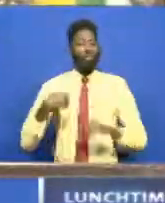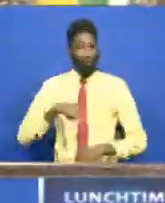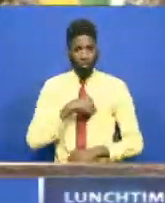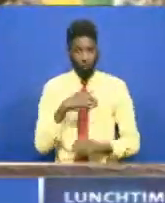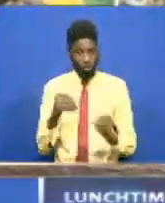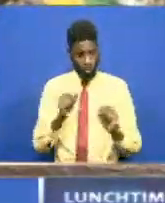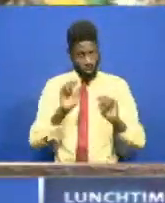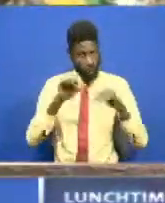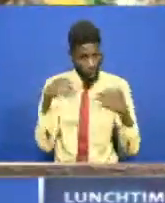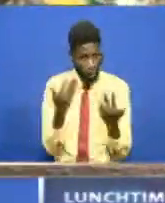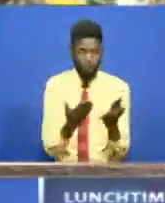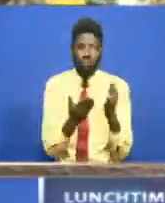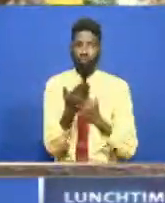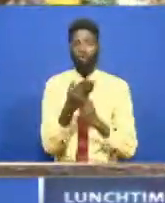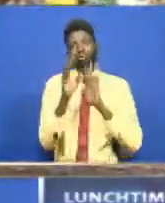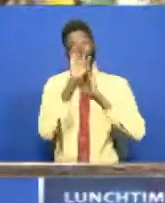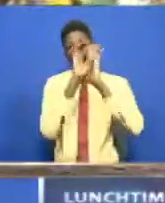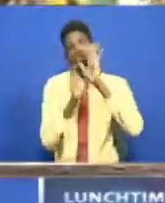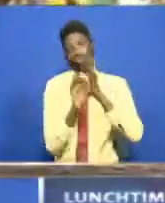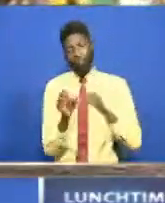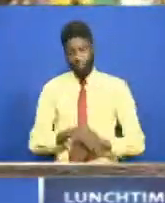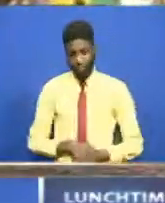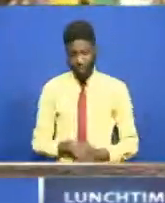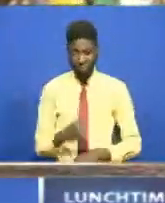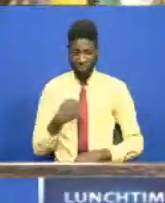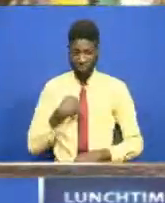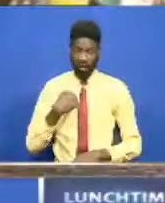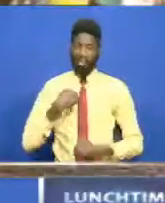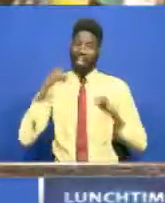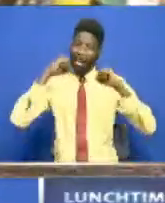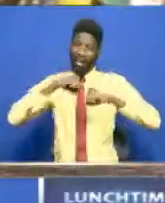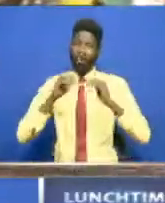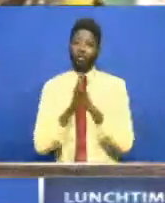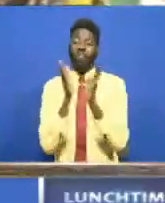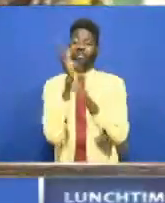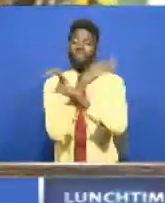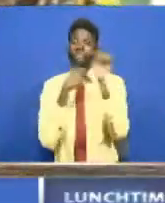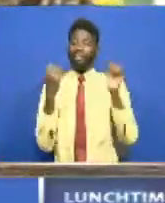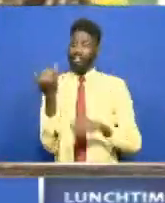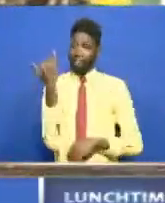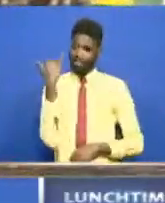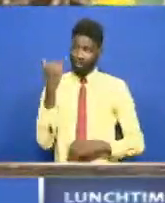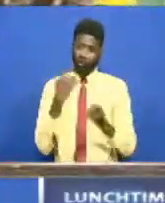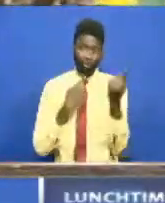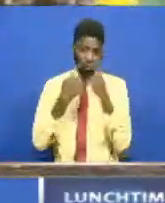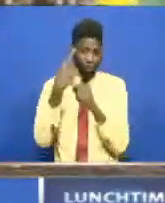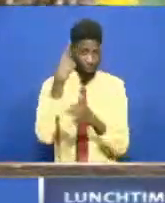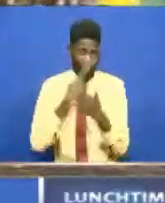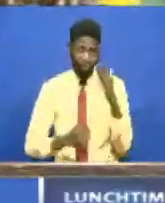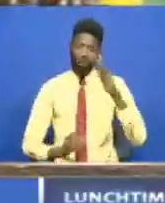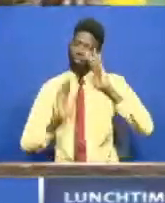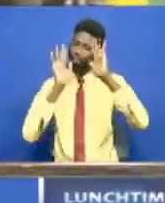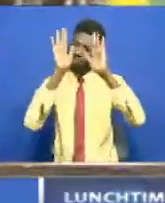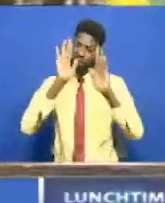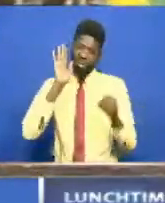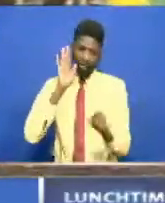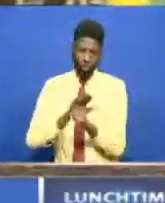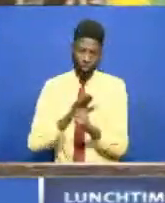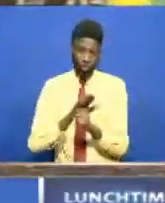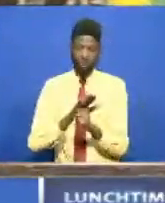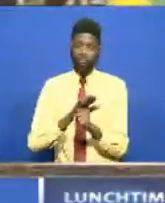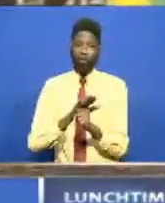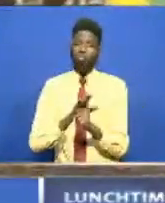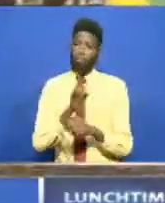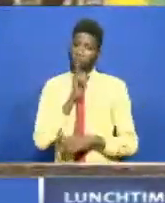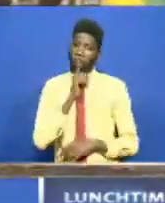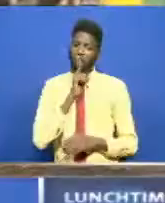Constitution. And I totally agree with the President. What the President said yesterday was very important, that the formula of the winner takes it